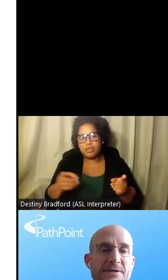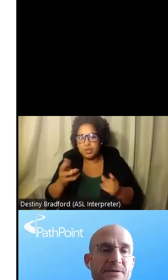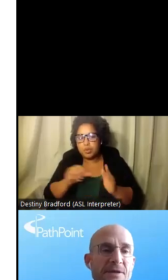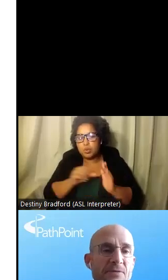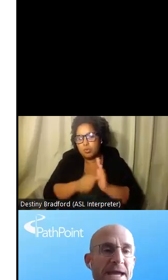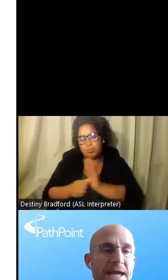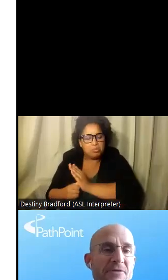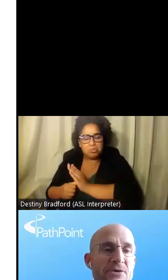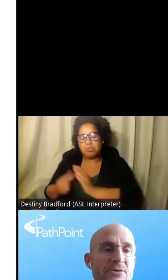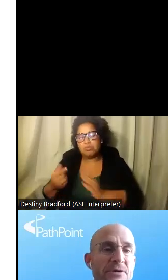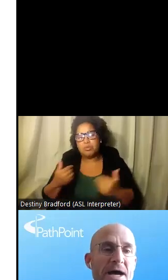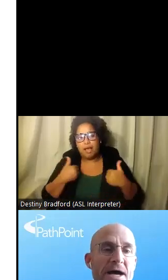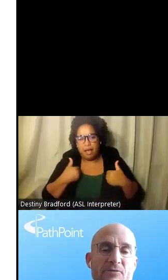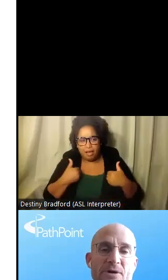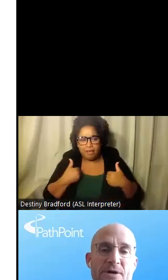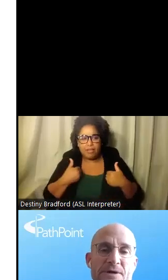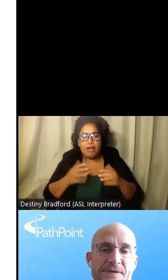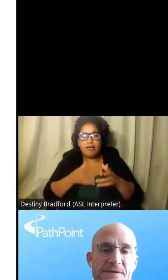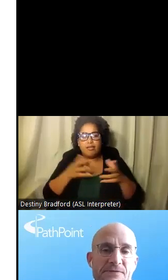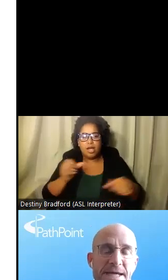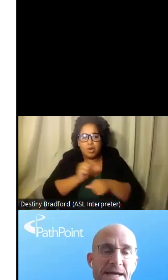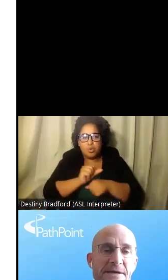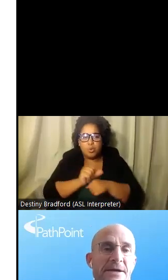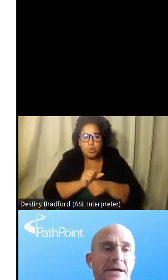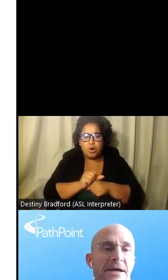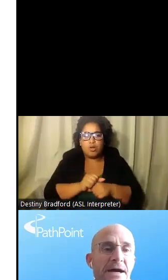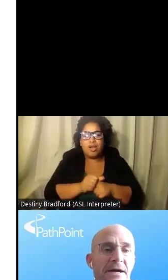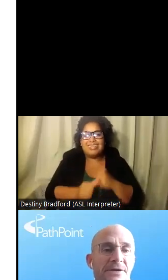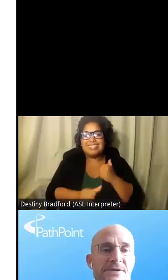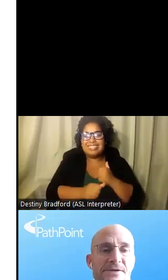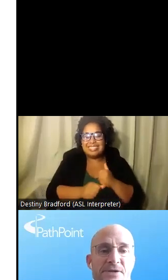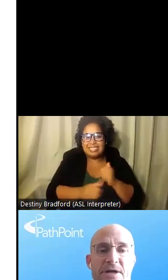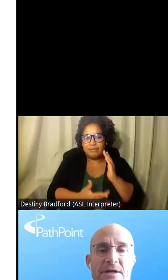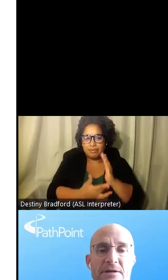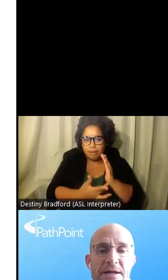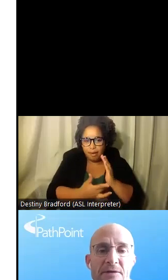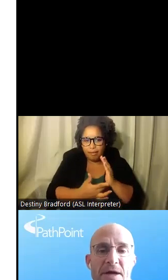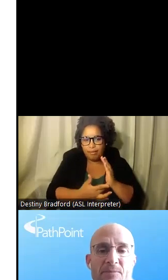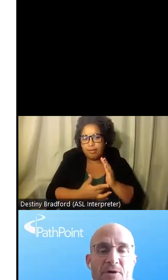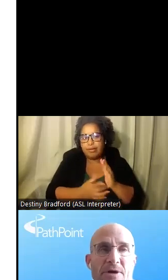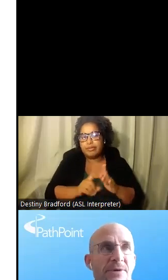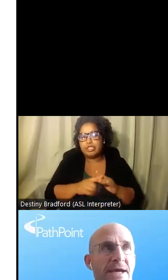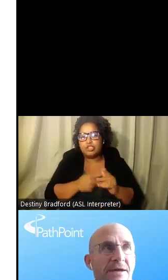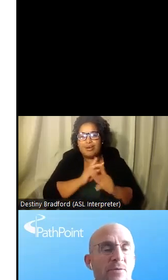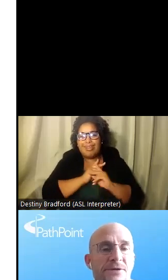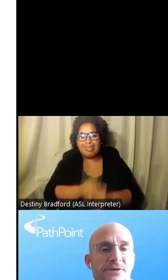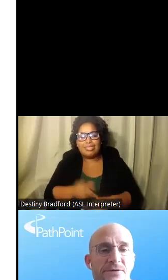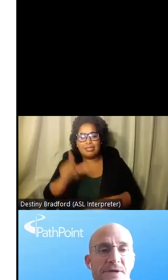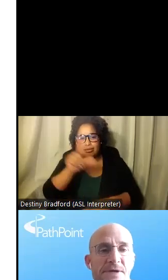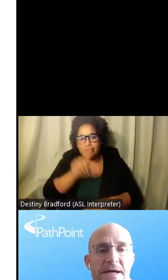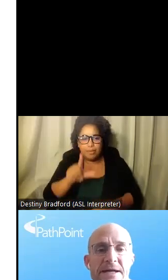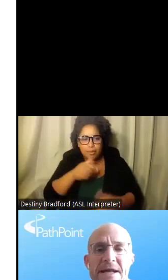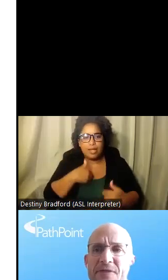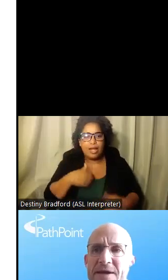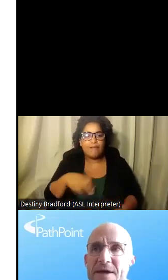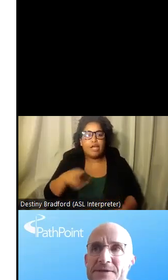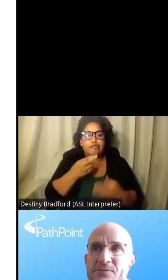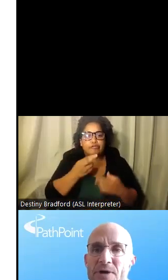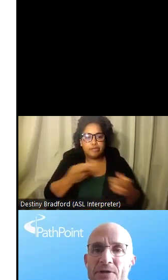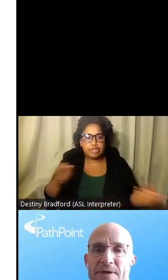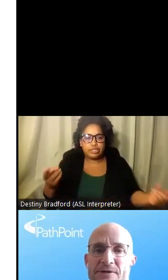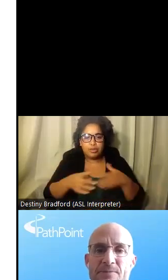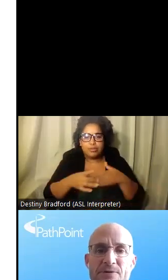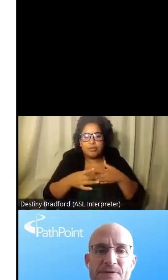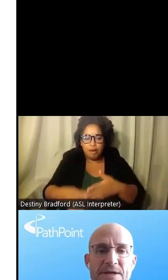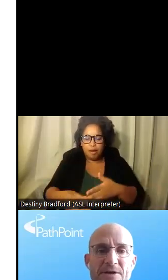highlights that we have. We do a lot of work on assistive tech and just started a lending library. We have a resource guide, and I think that's